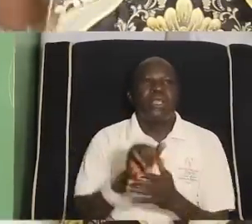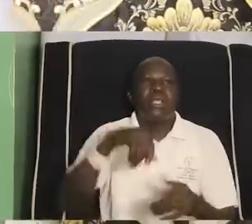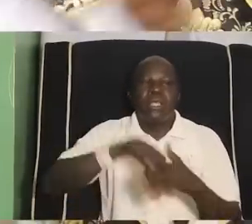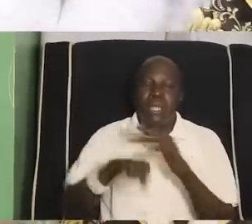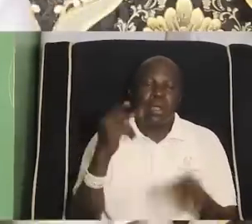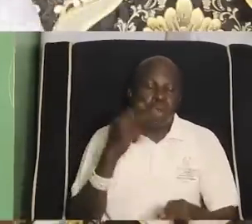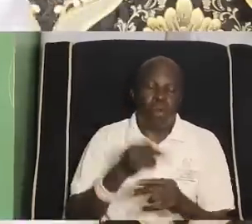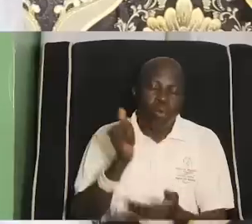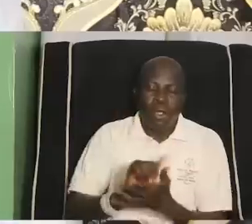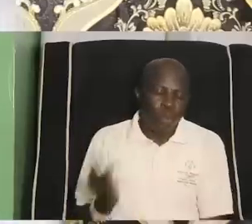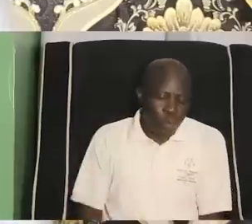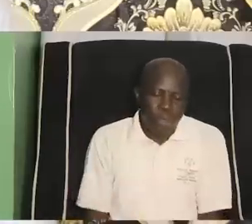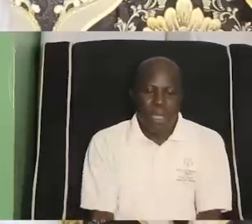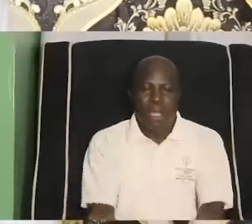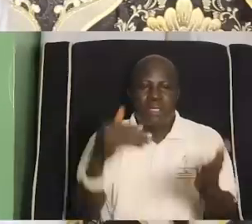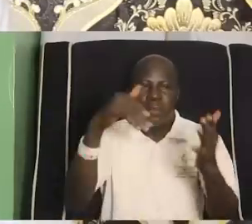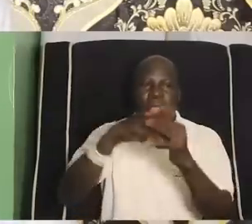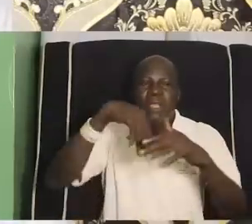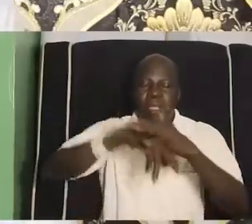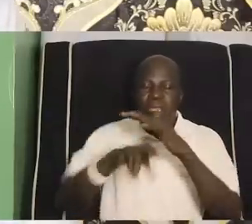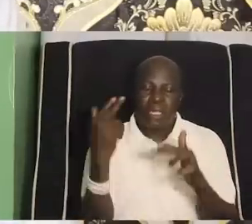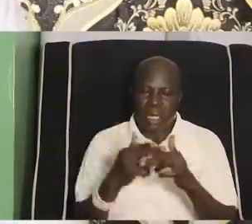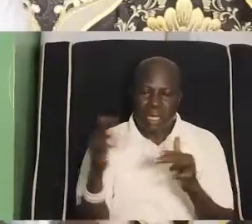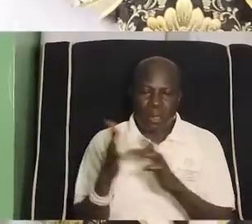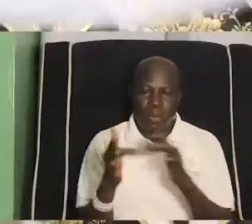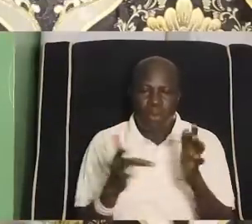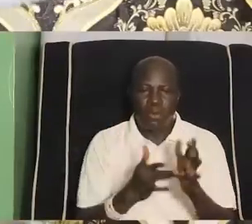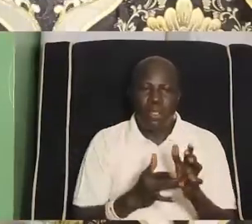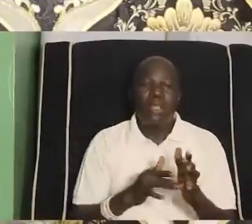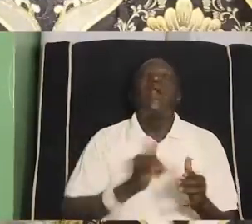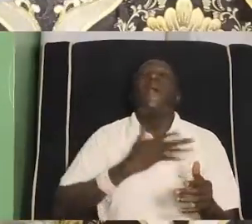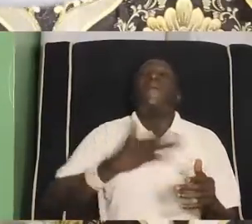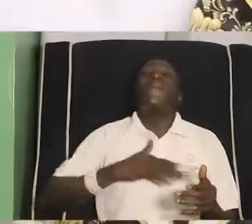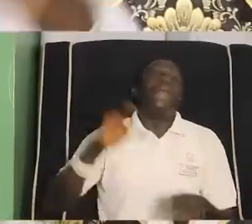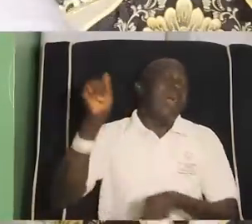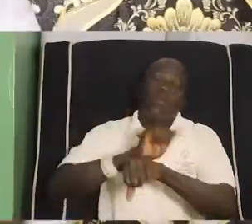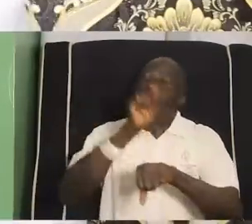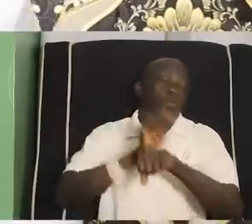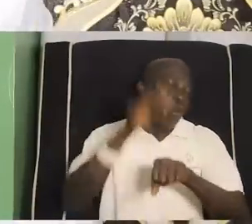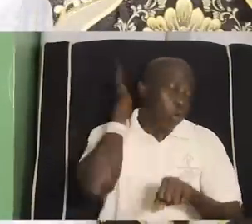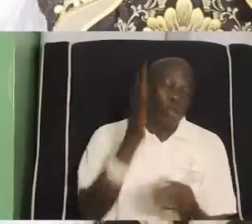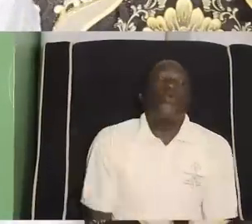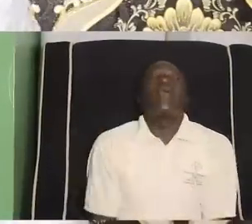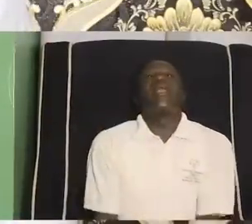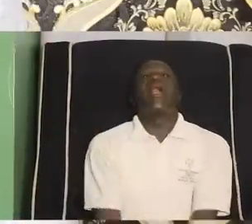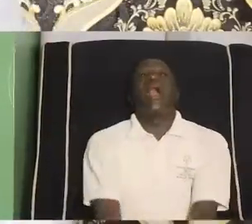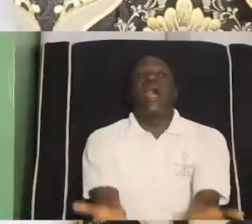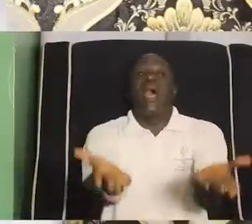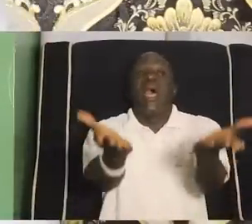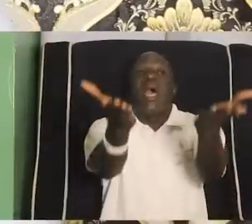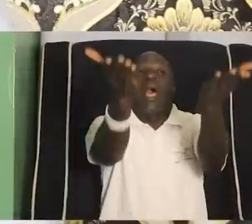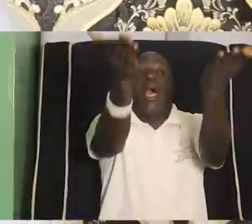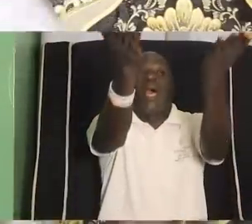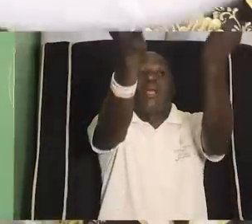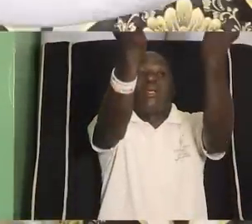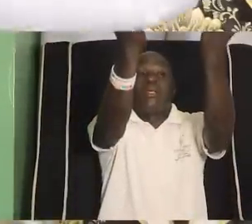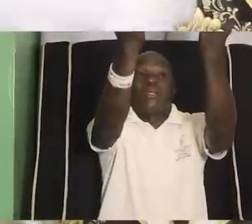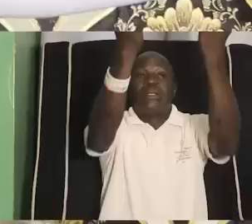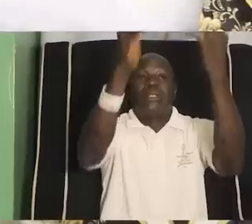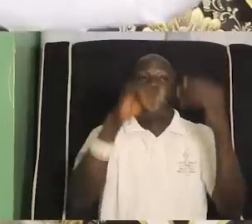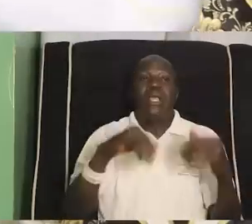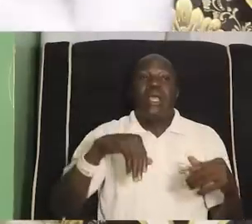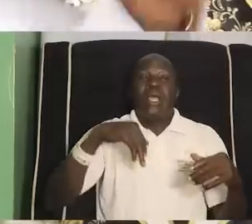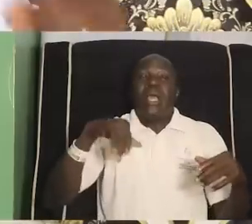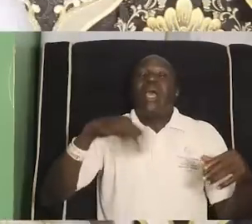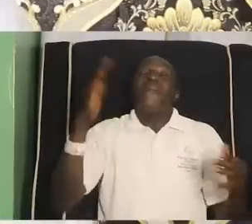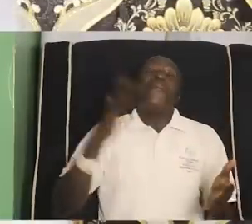do that. Oh, no. That is wrong, you run to gain. He said, you had to do that. He said, you had to do that. He said,